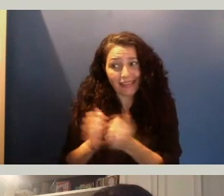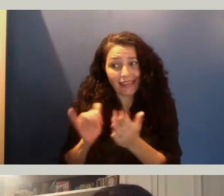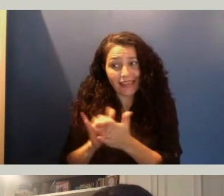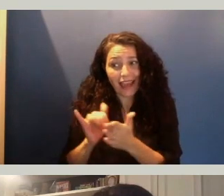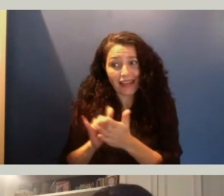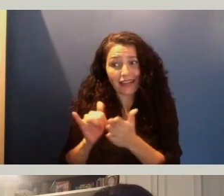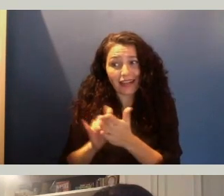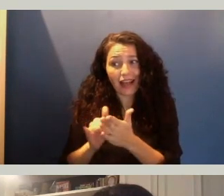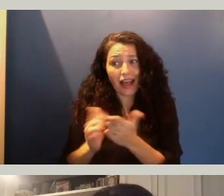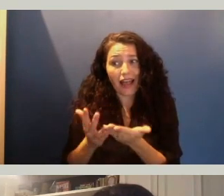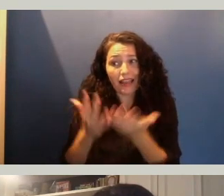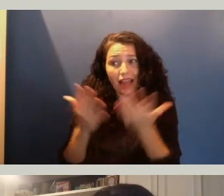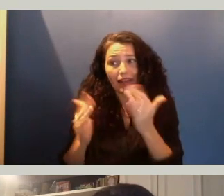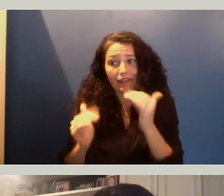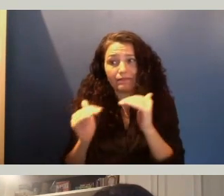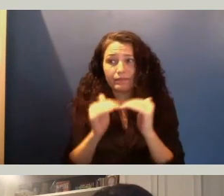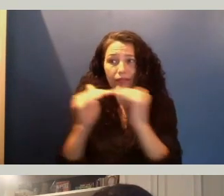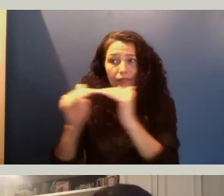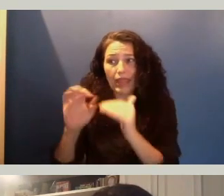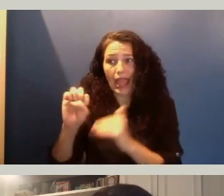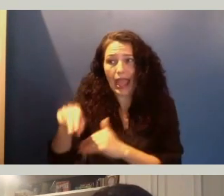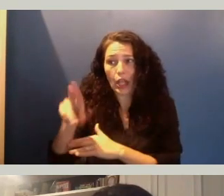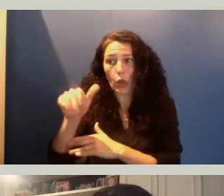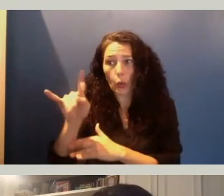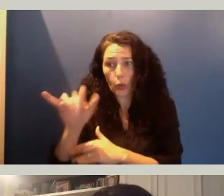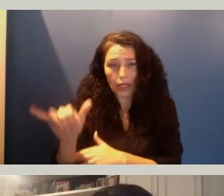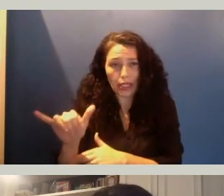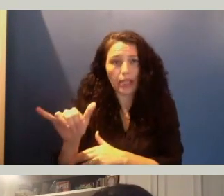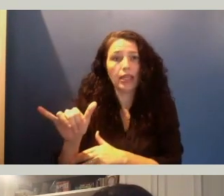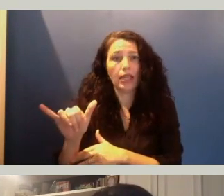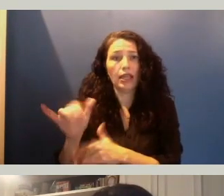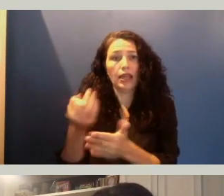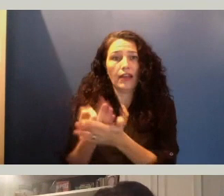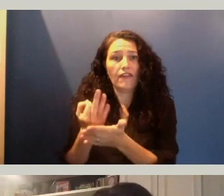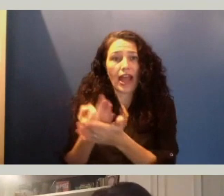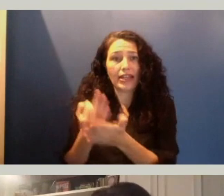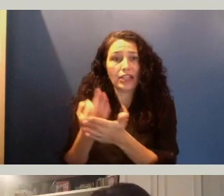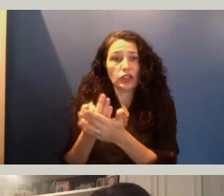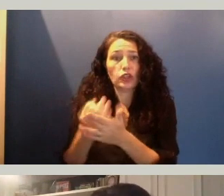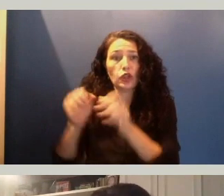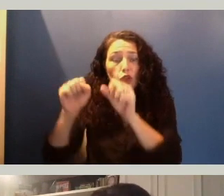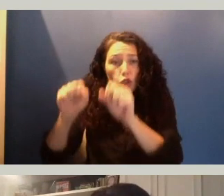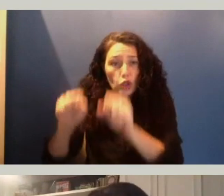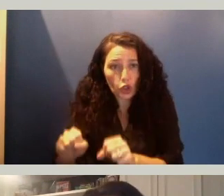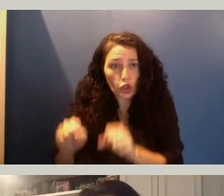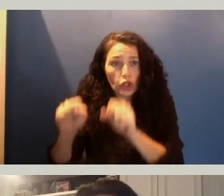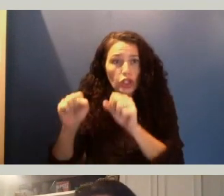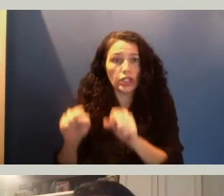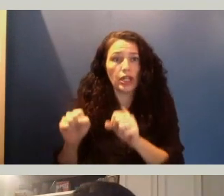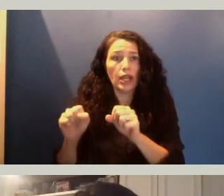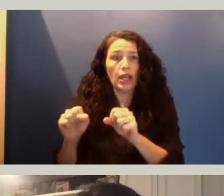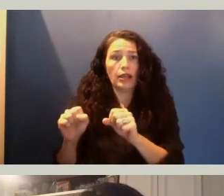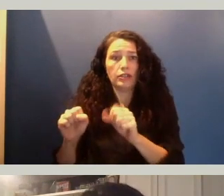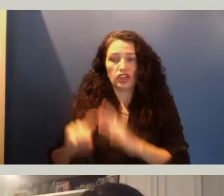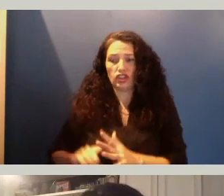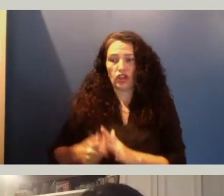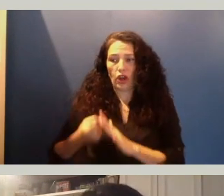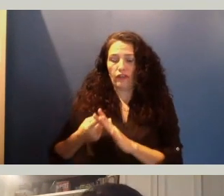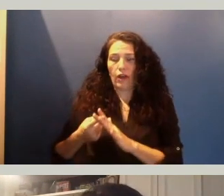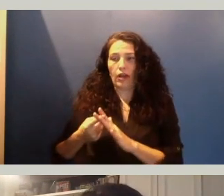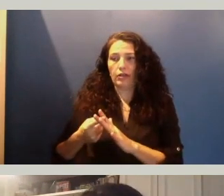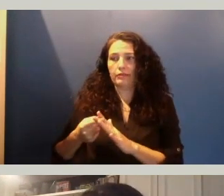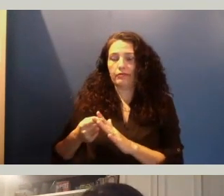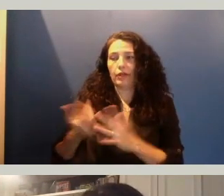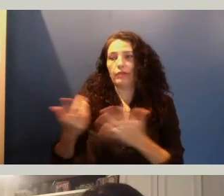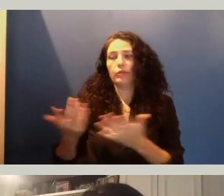equity financing actually could have been philanthropic financing. That is, if you start from the point of view